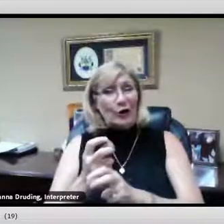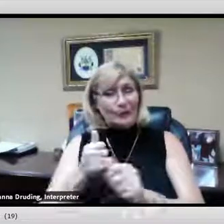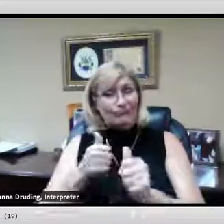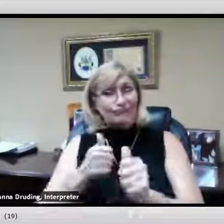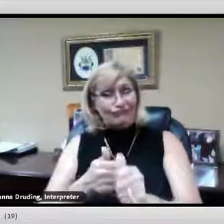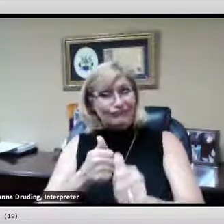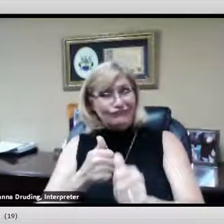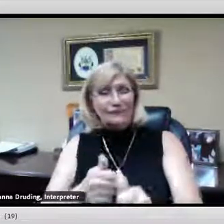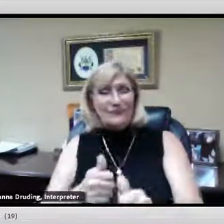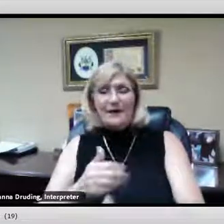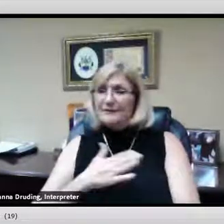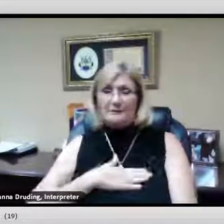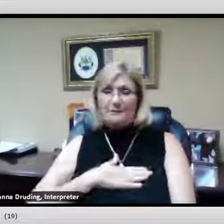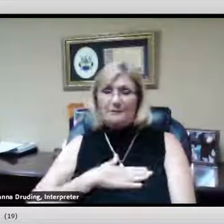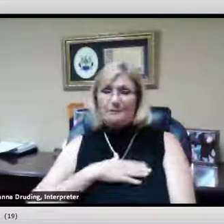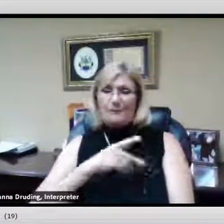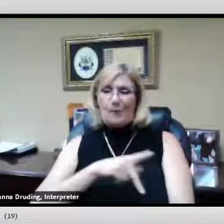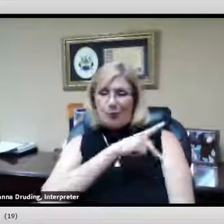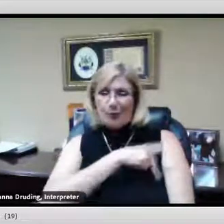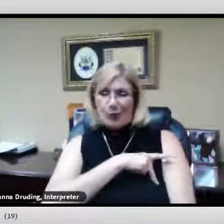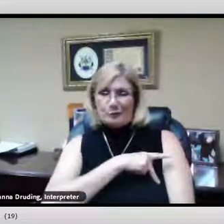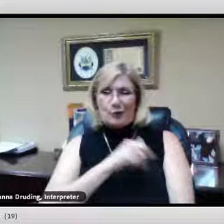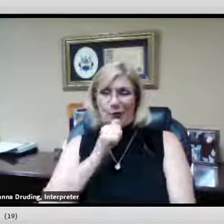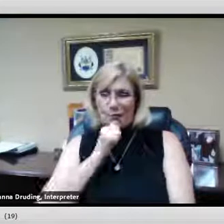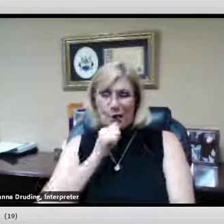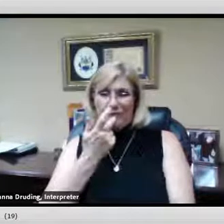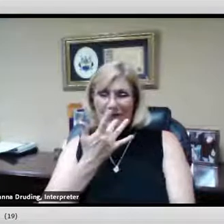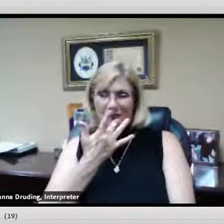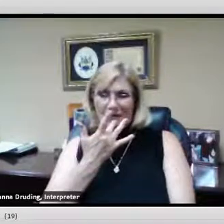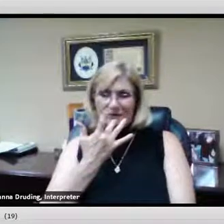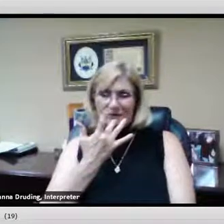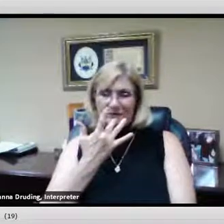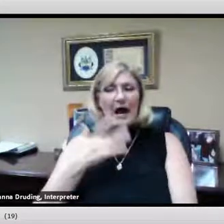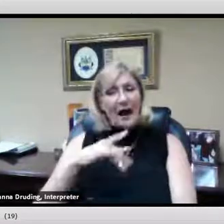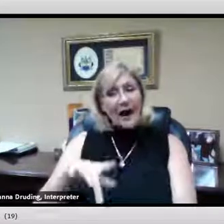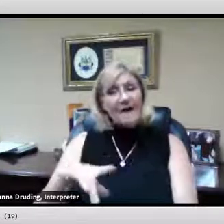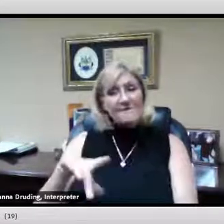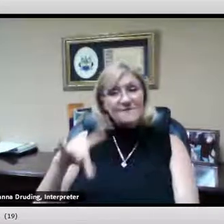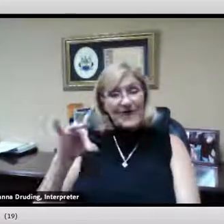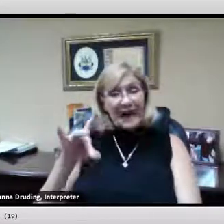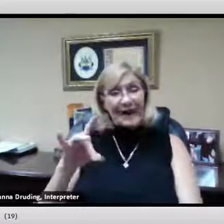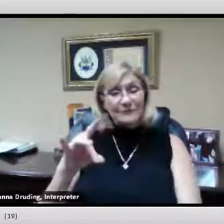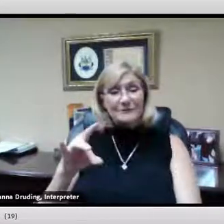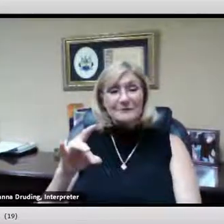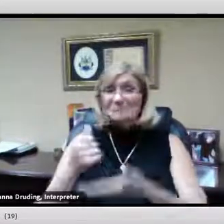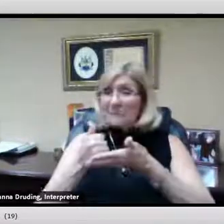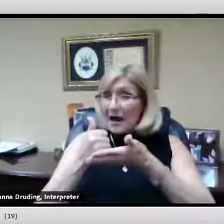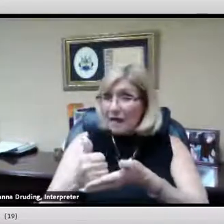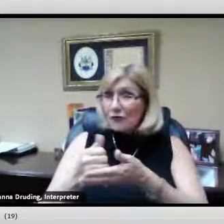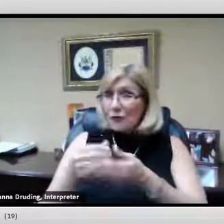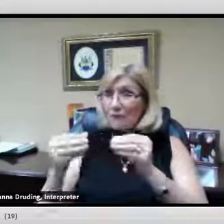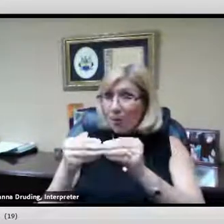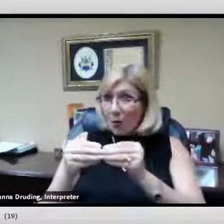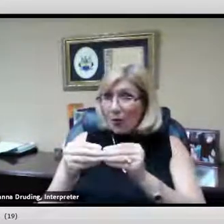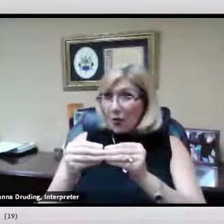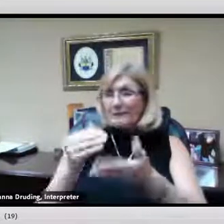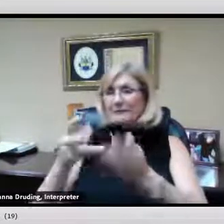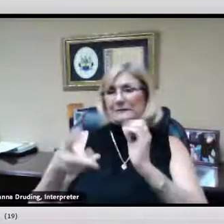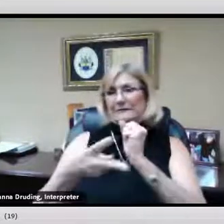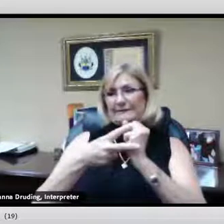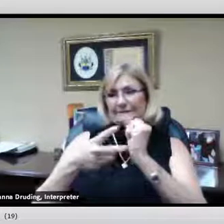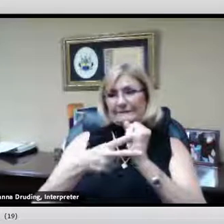just a personal preference. I have found it much more helpful to save emails, and luckily our IT